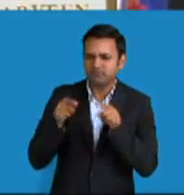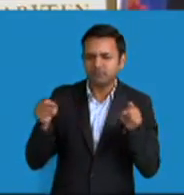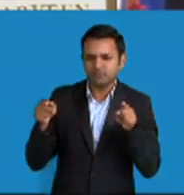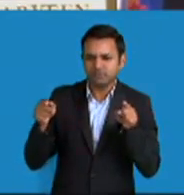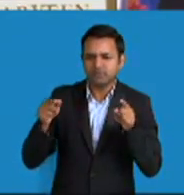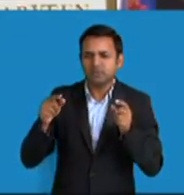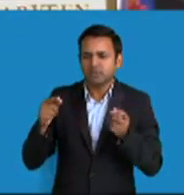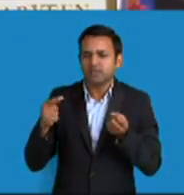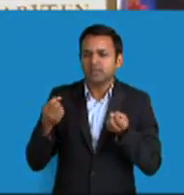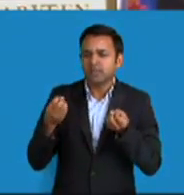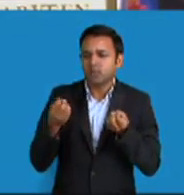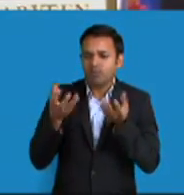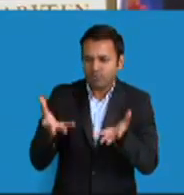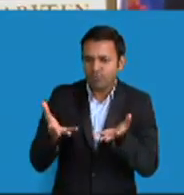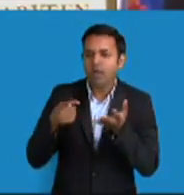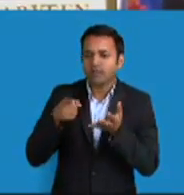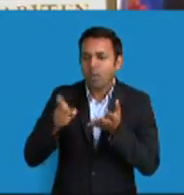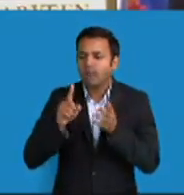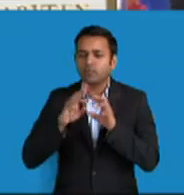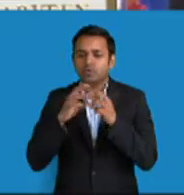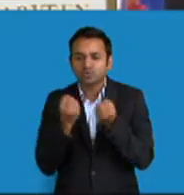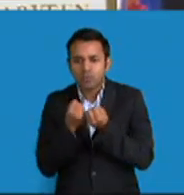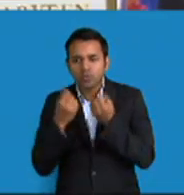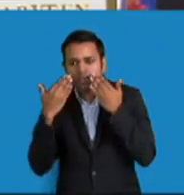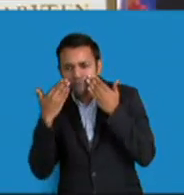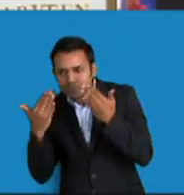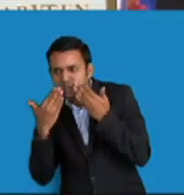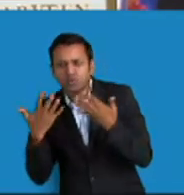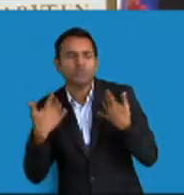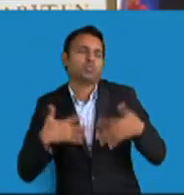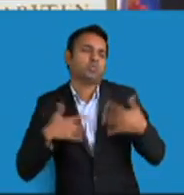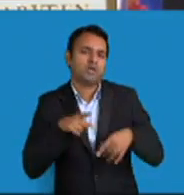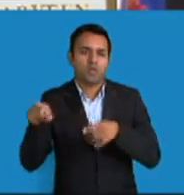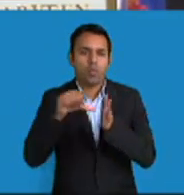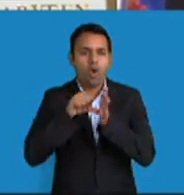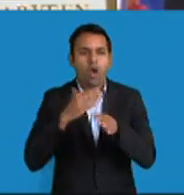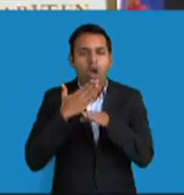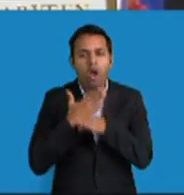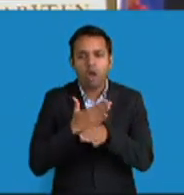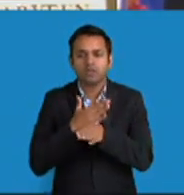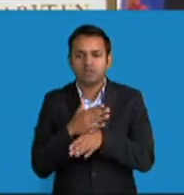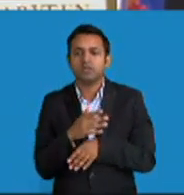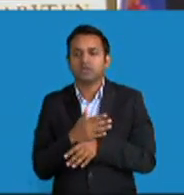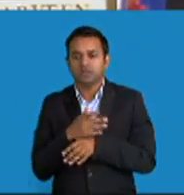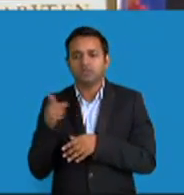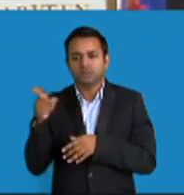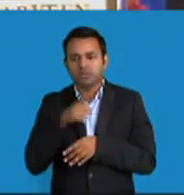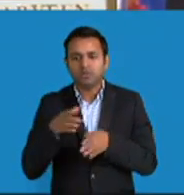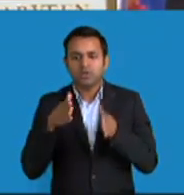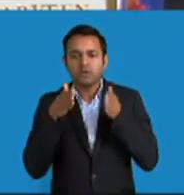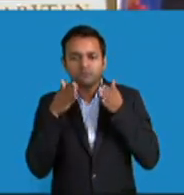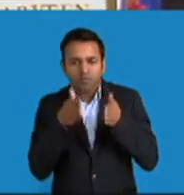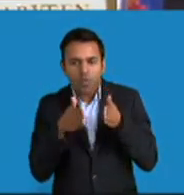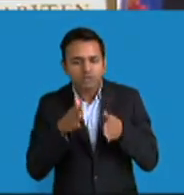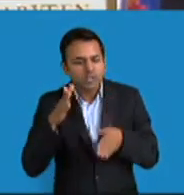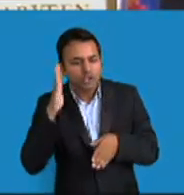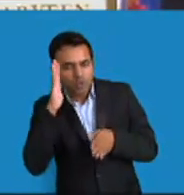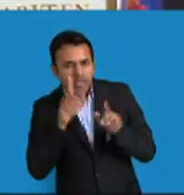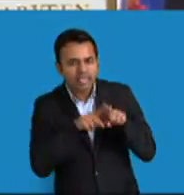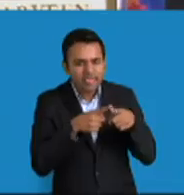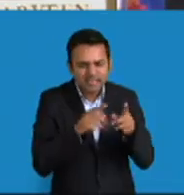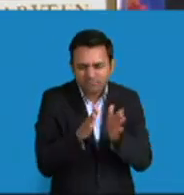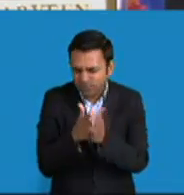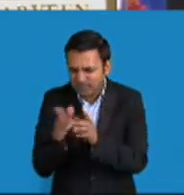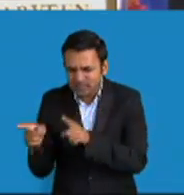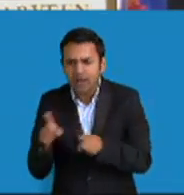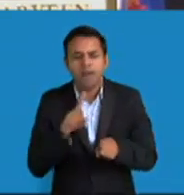way, search for solutions outside the textbook to ensure that the vision that we have for